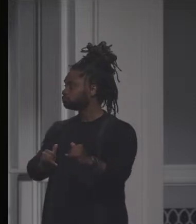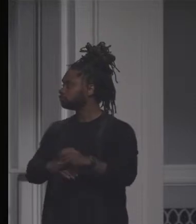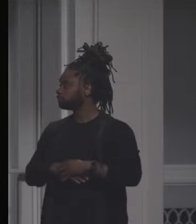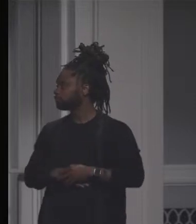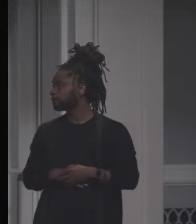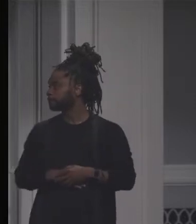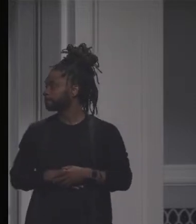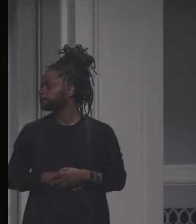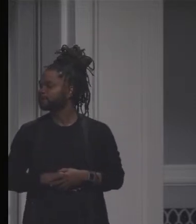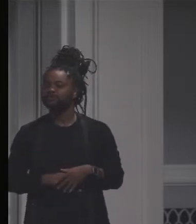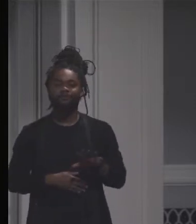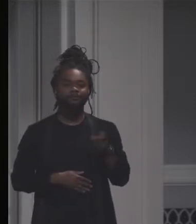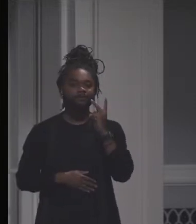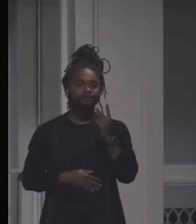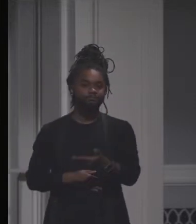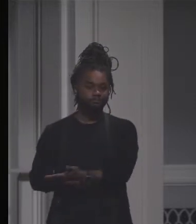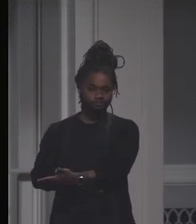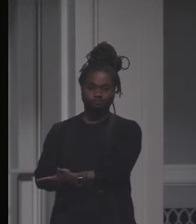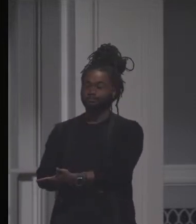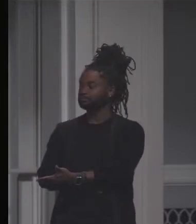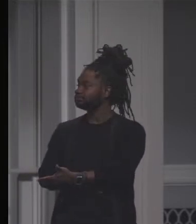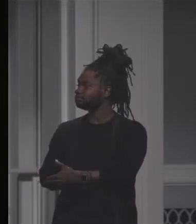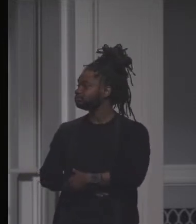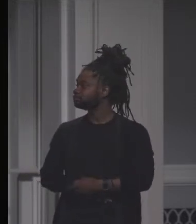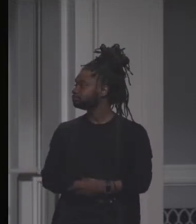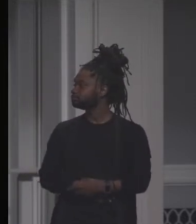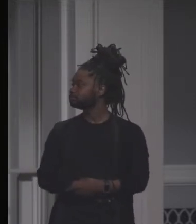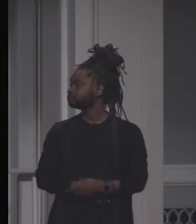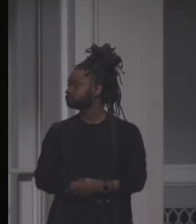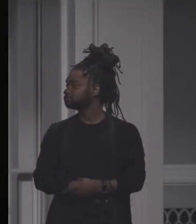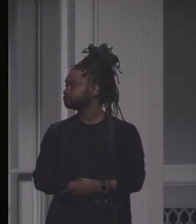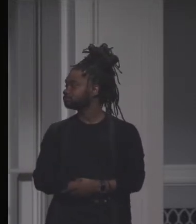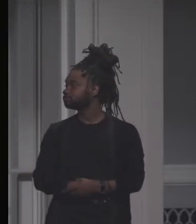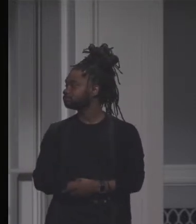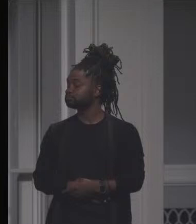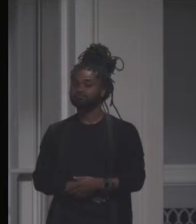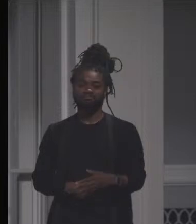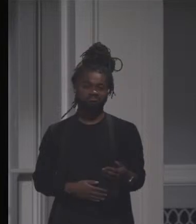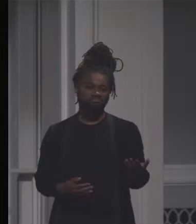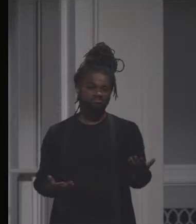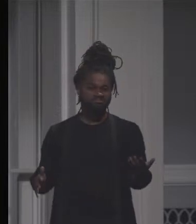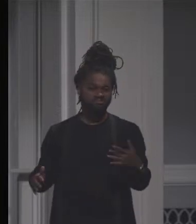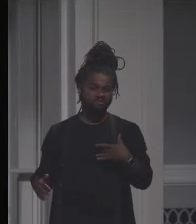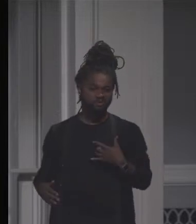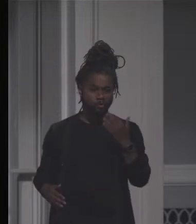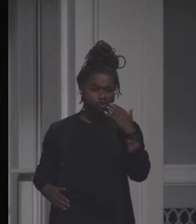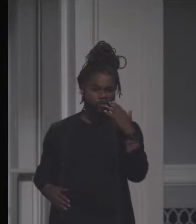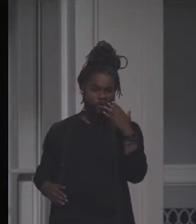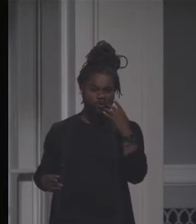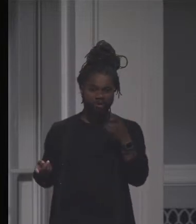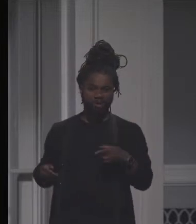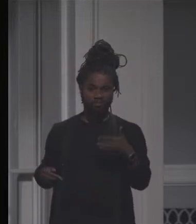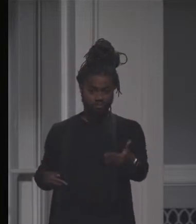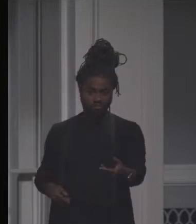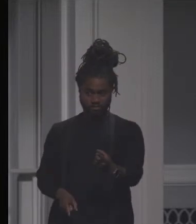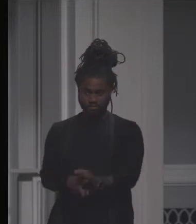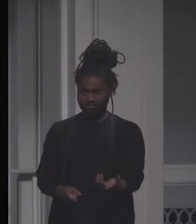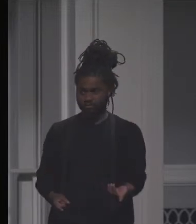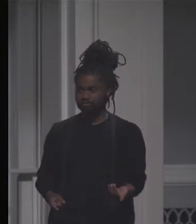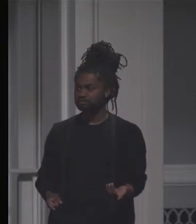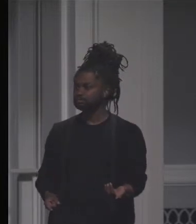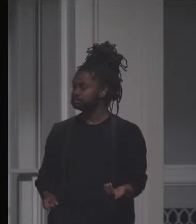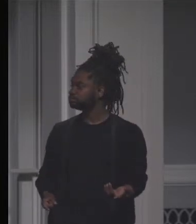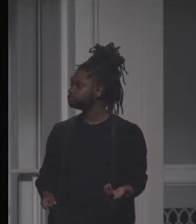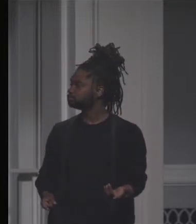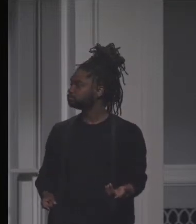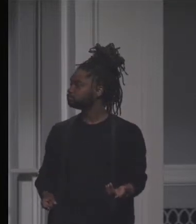if you see me do this, you have a clue what I'm going to do. You can guess what happens next. Just as